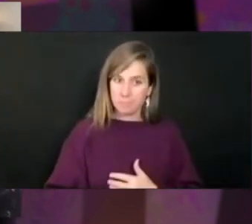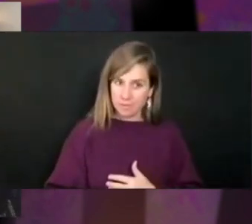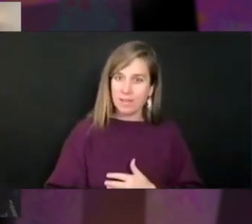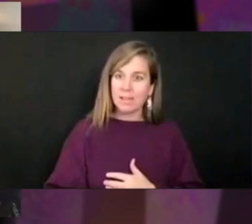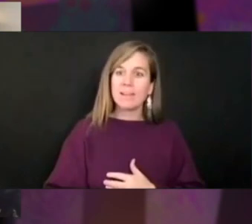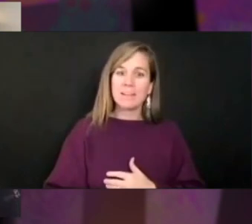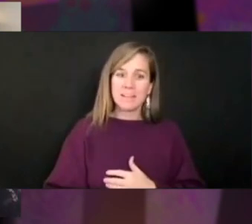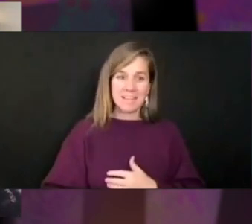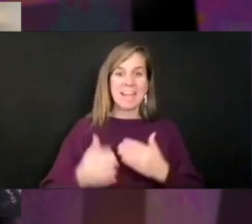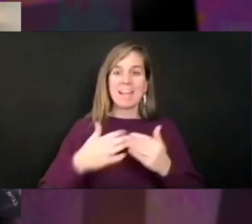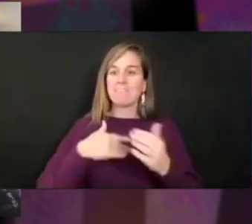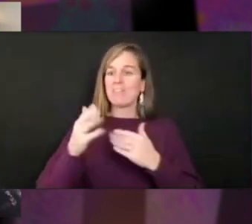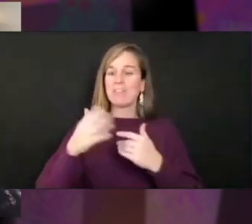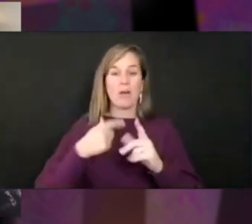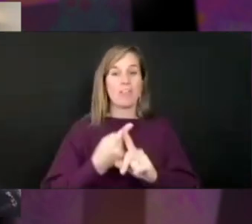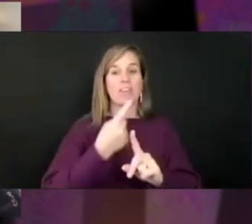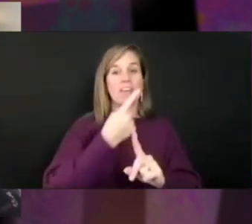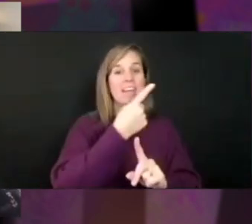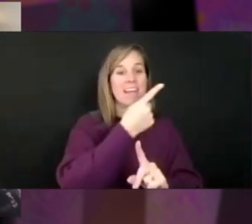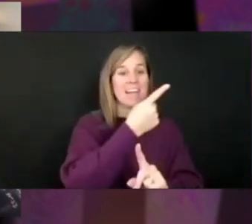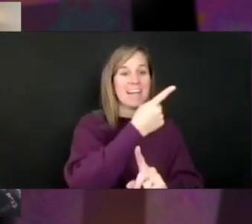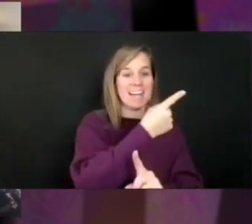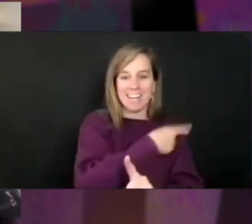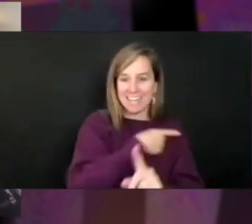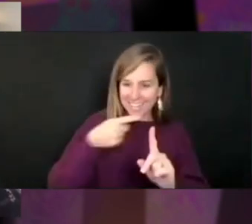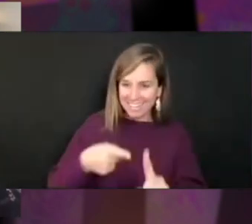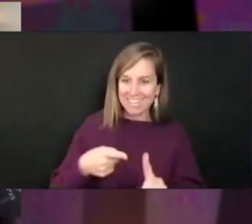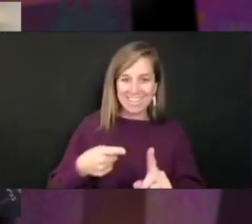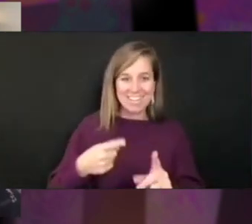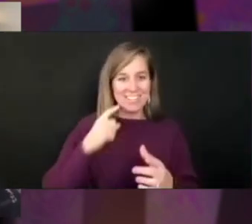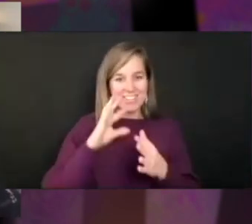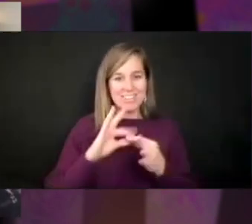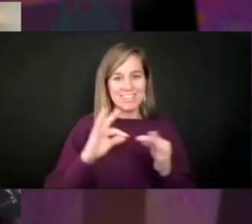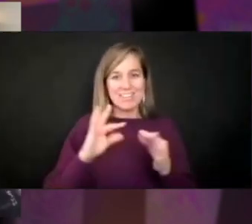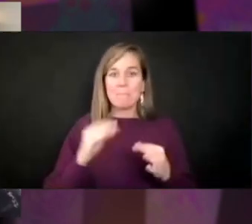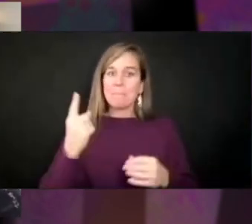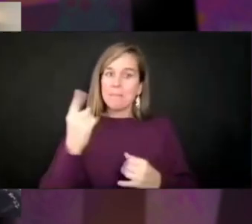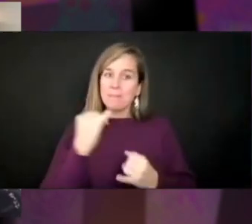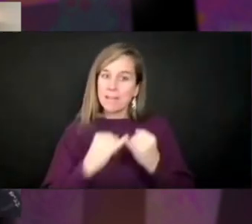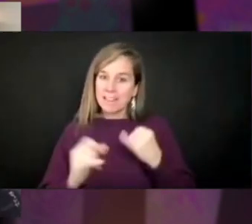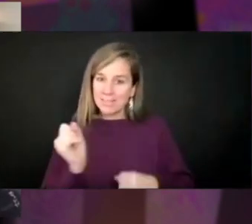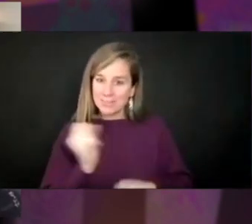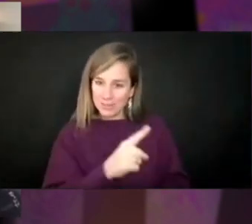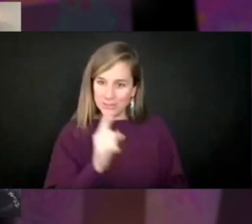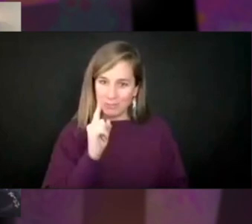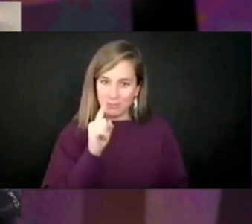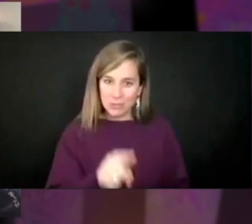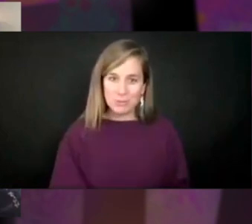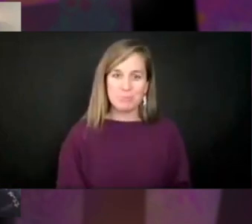of our originally intended path. Sure. So I have one last question for you.